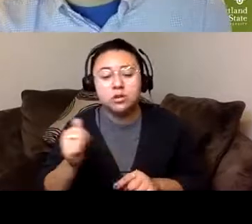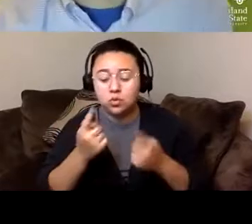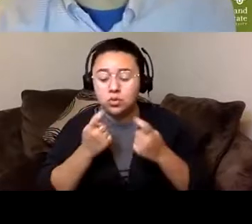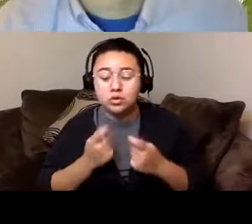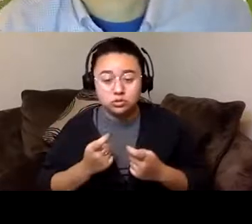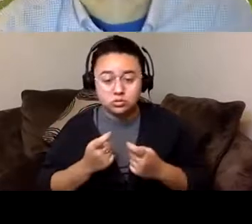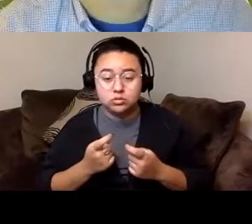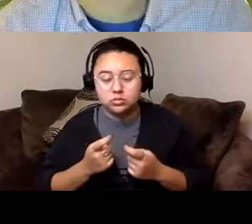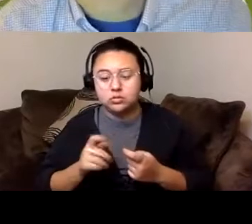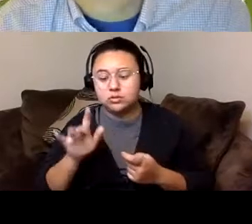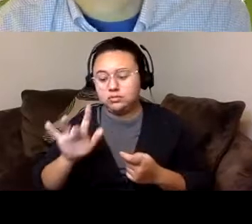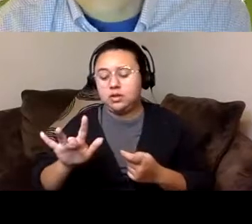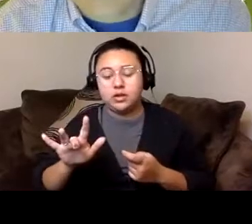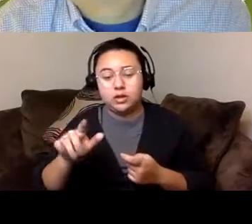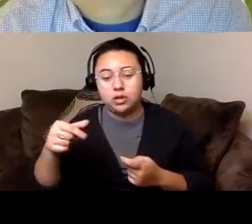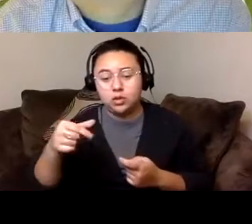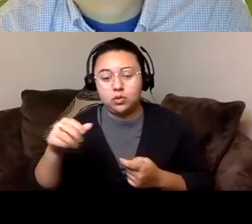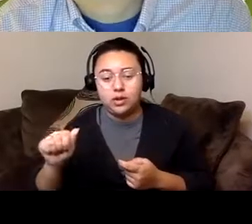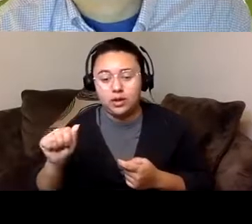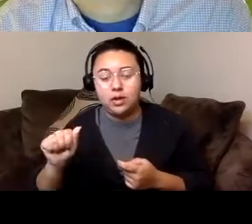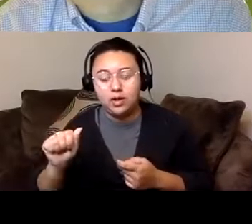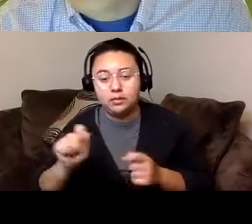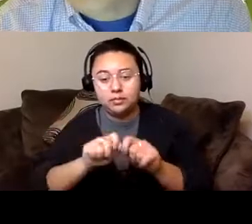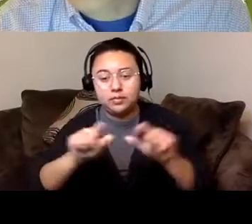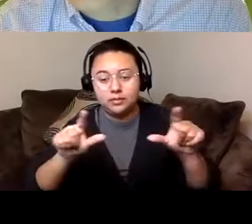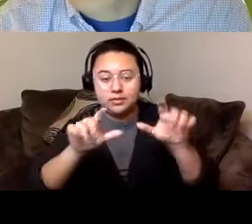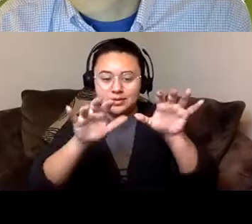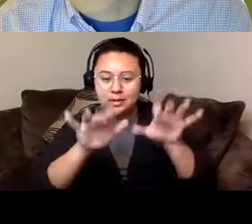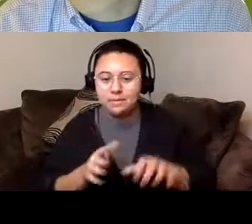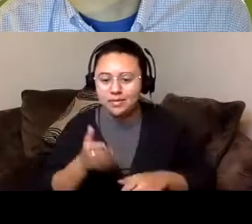Q&A tab there and type it in.